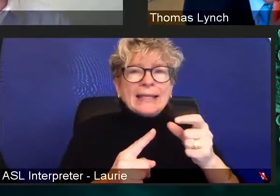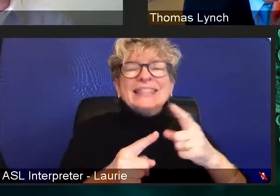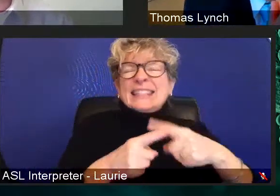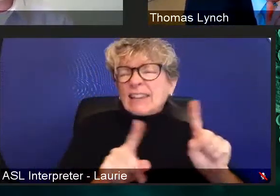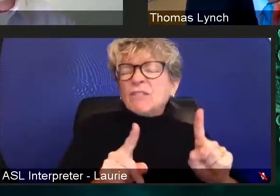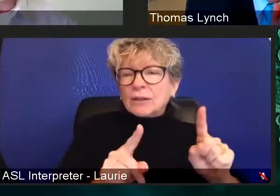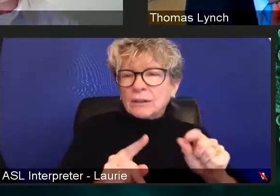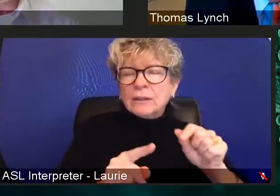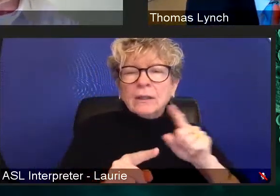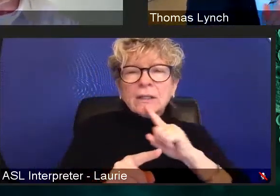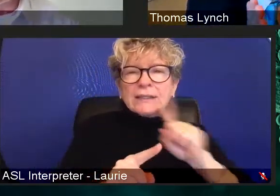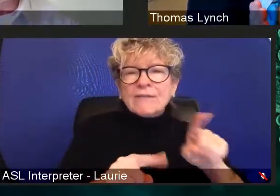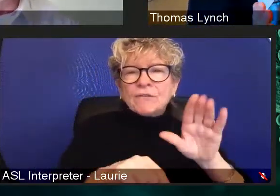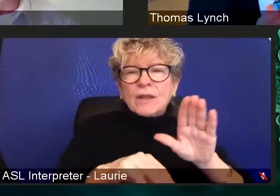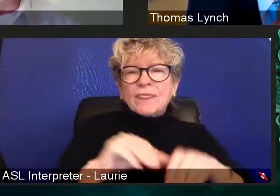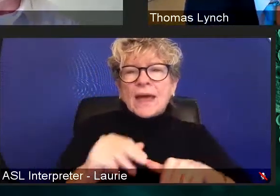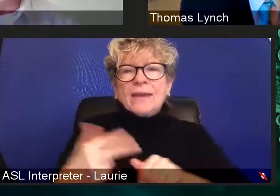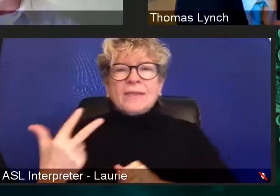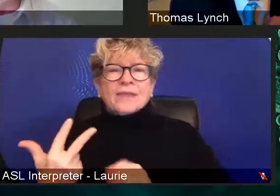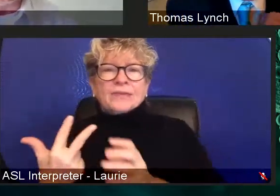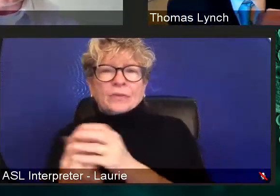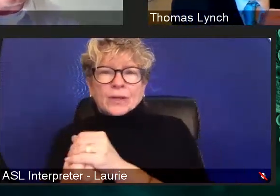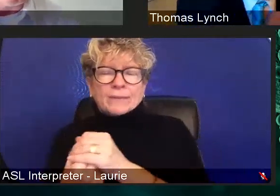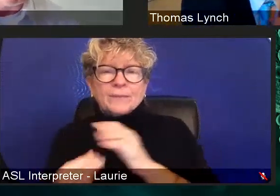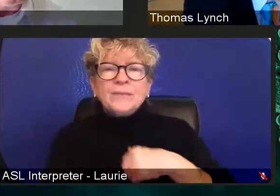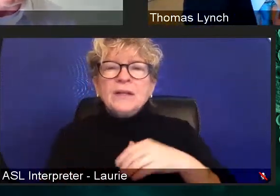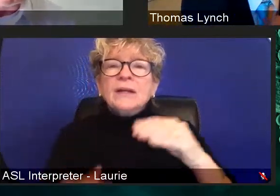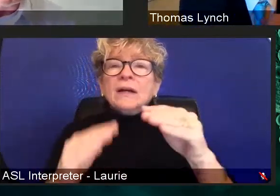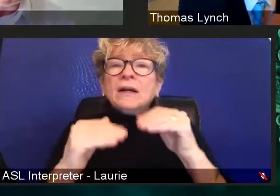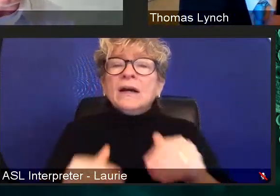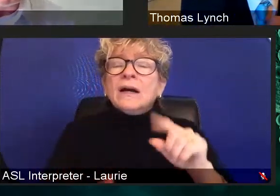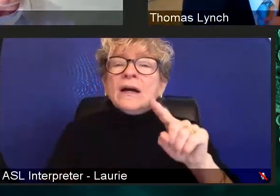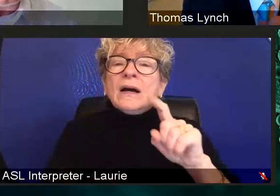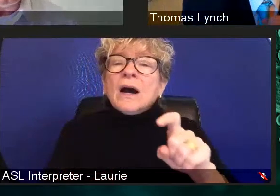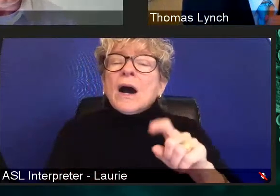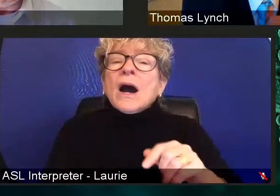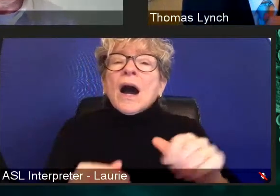like to run by you. Is the opening of schools a good idea?